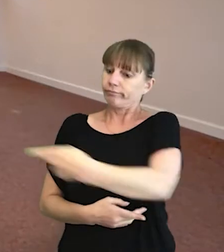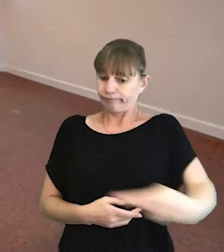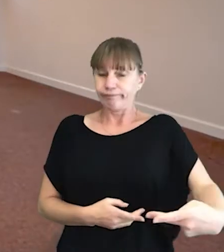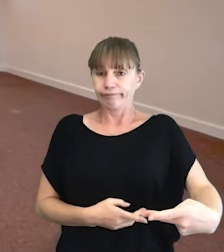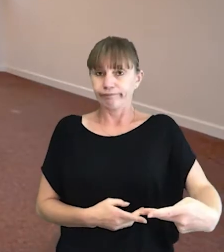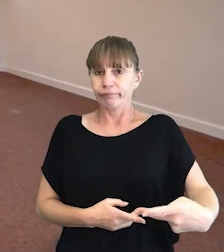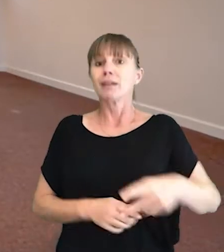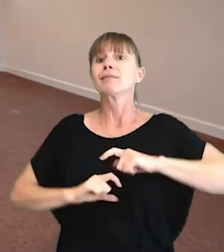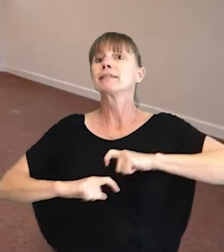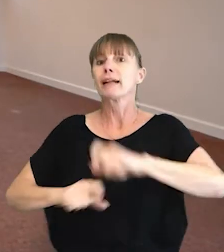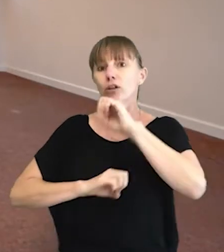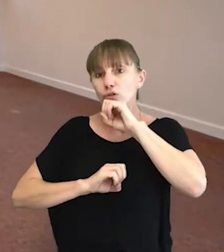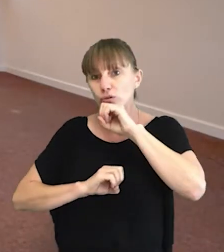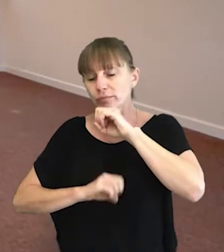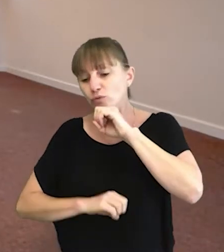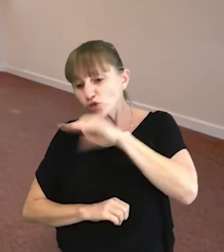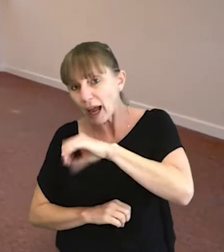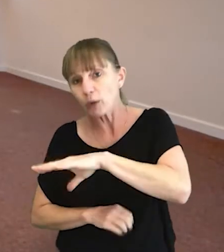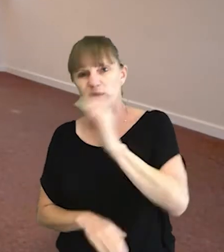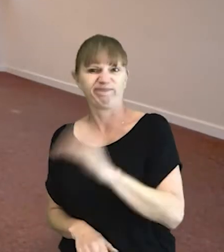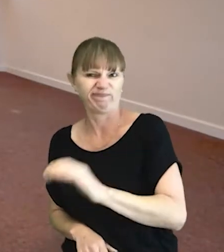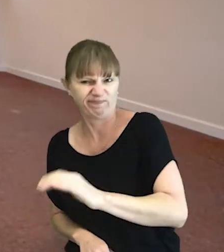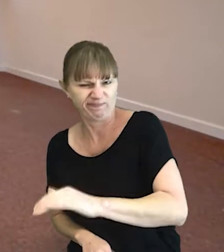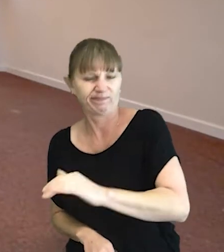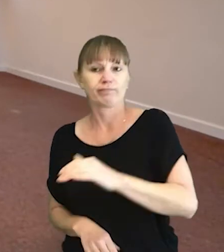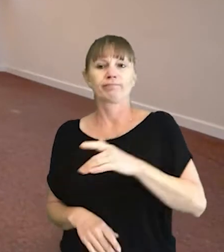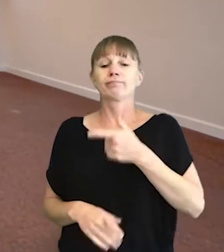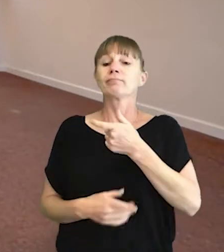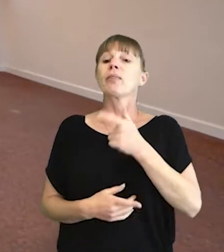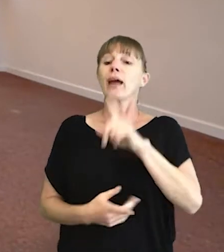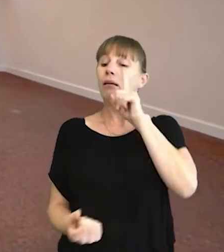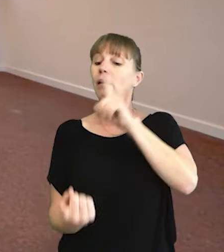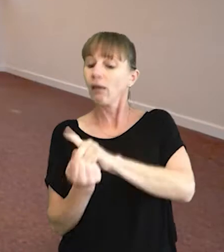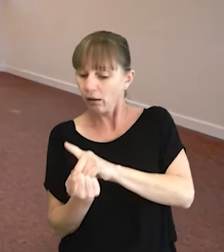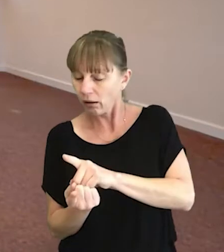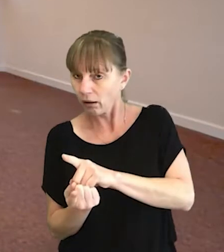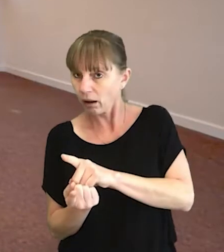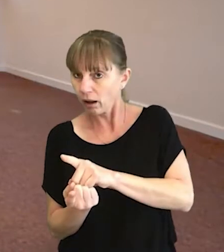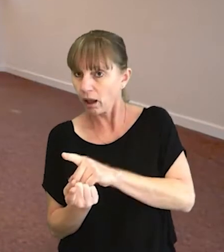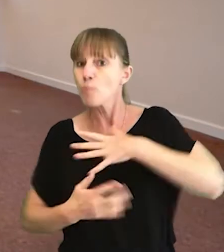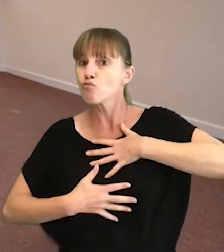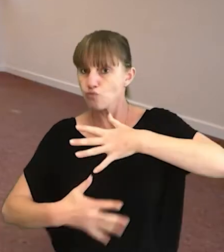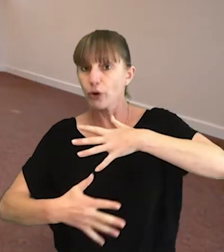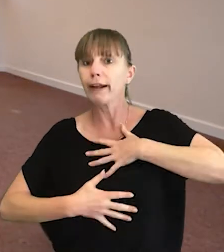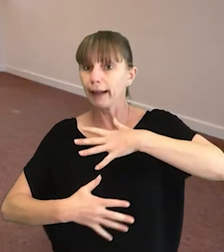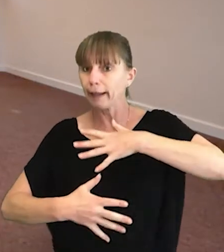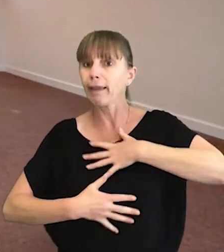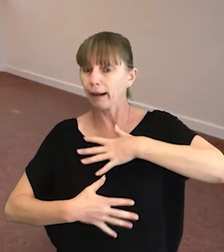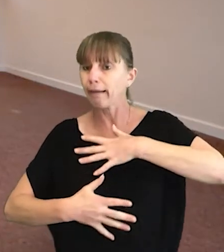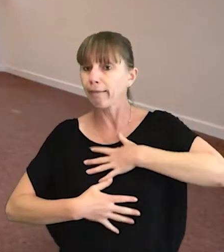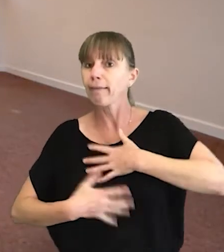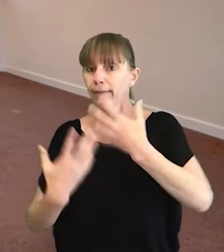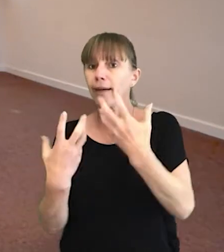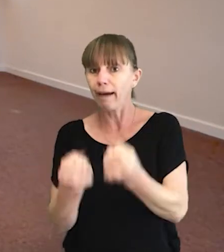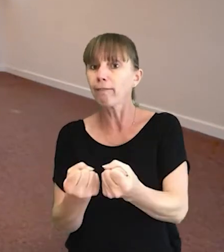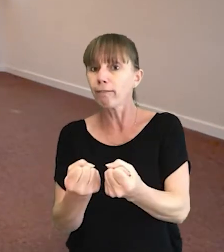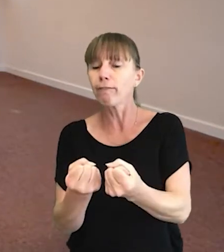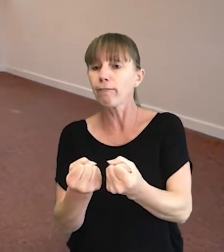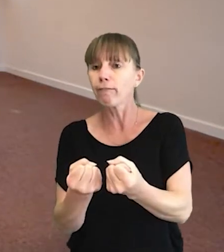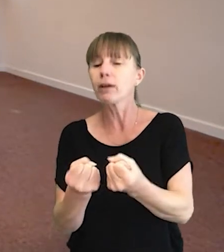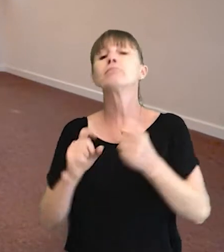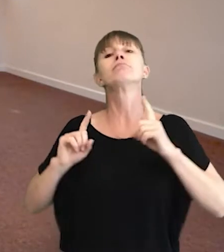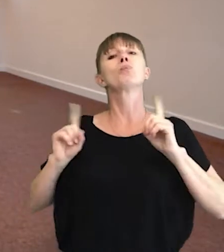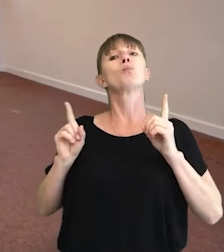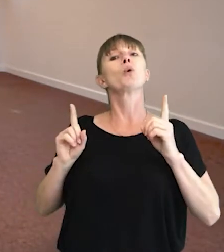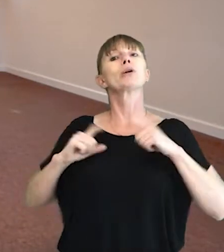here, still shout and shake the casualty. Once we go down and establish that there is still